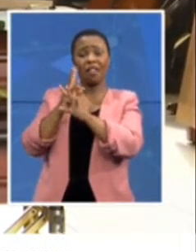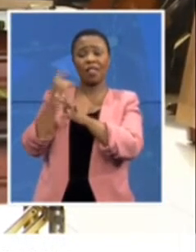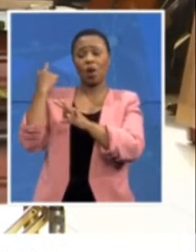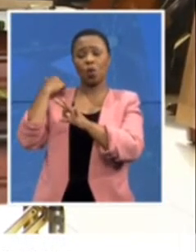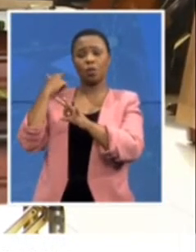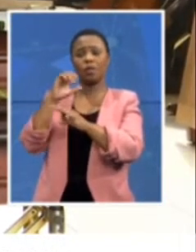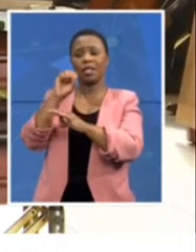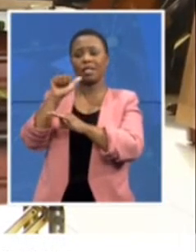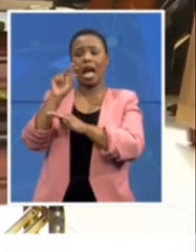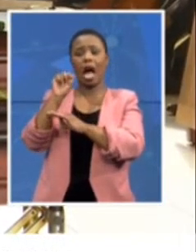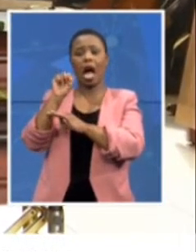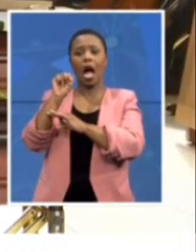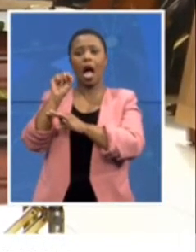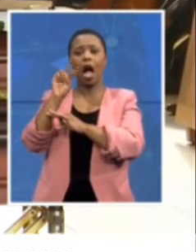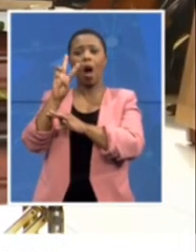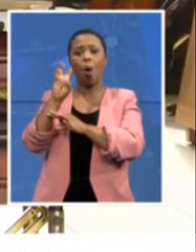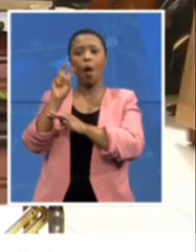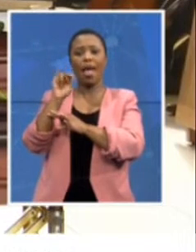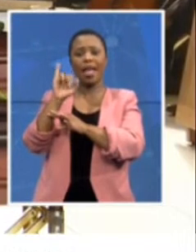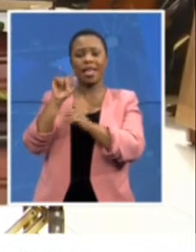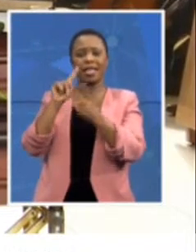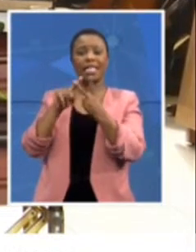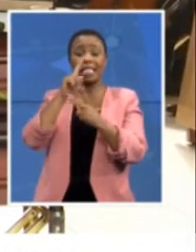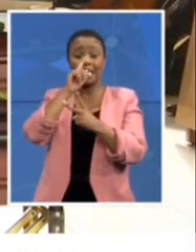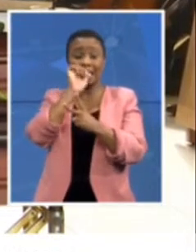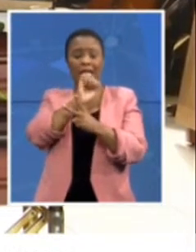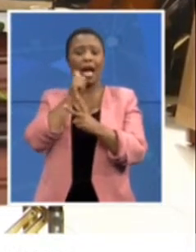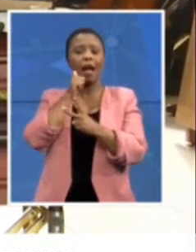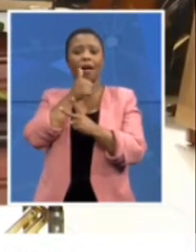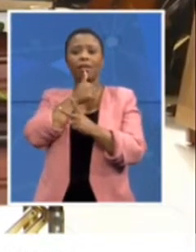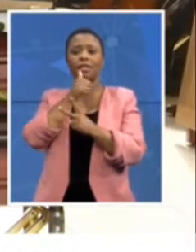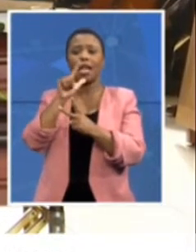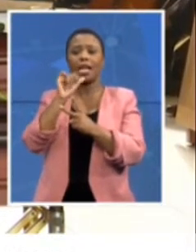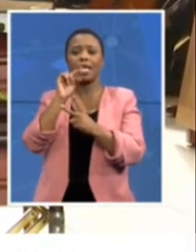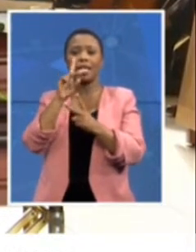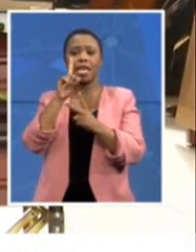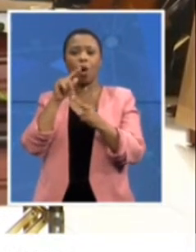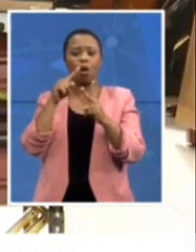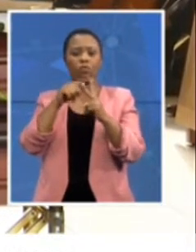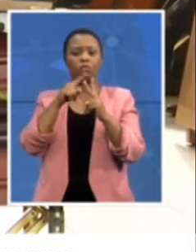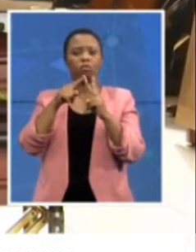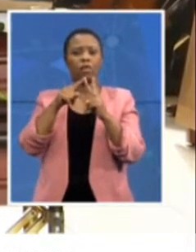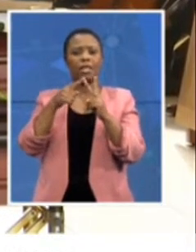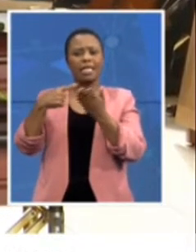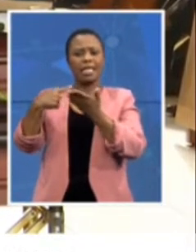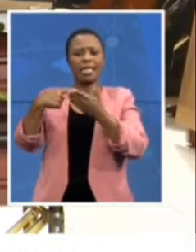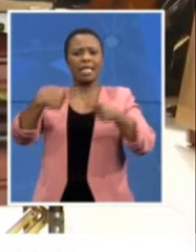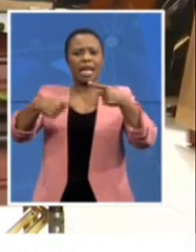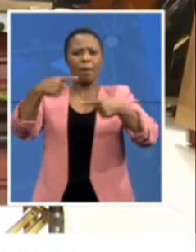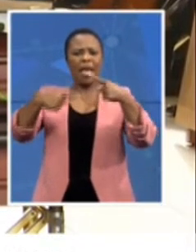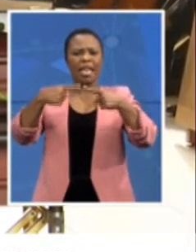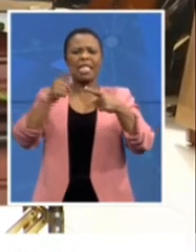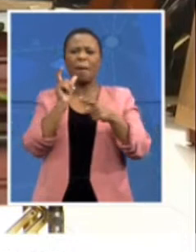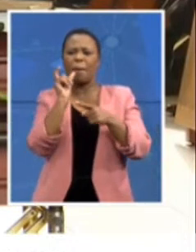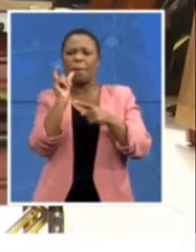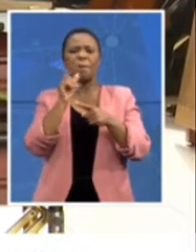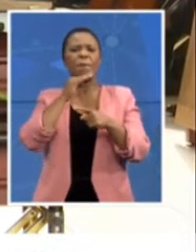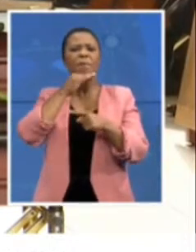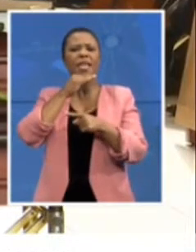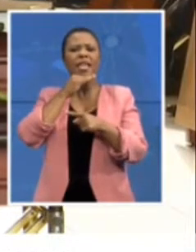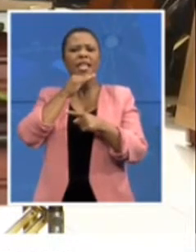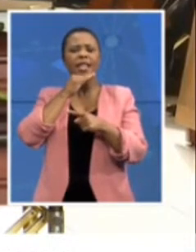Lindiwe, debated the meaning of words found in a poem written by Professor Benedict